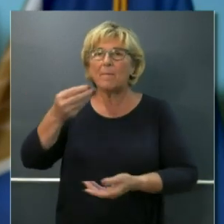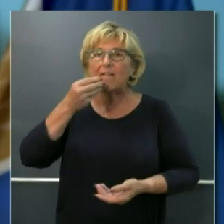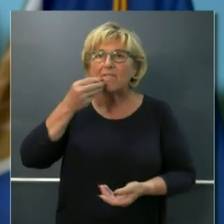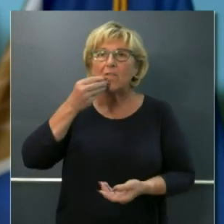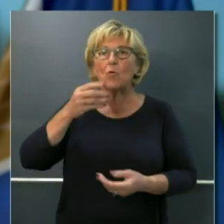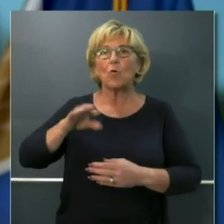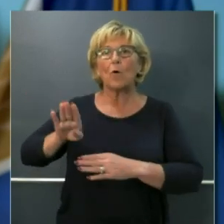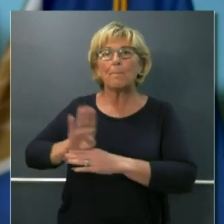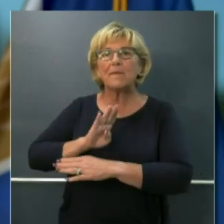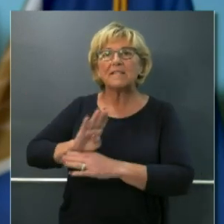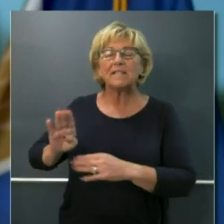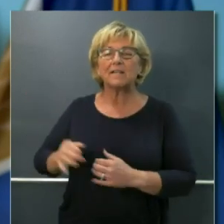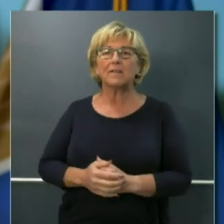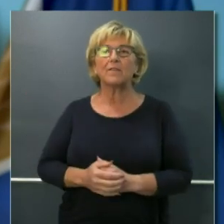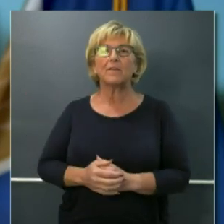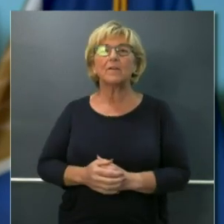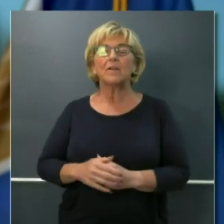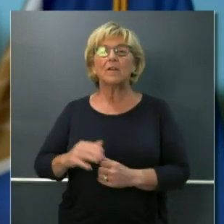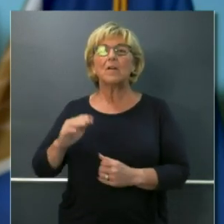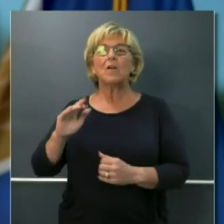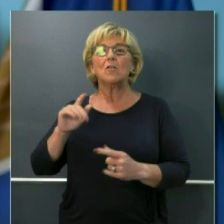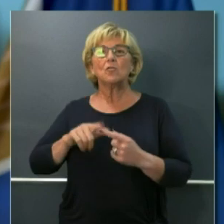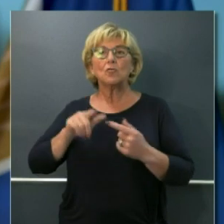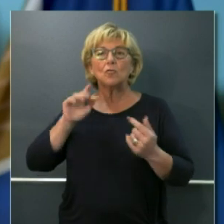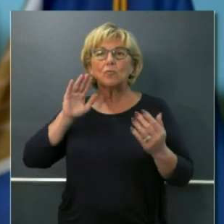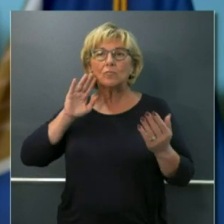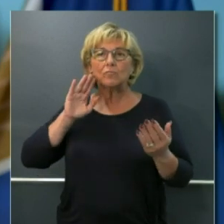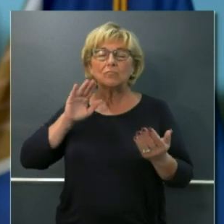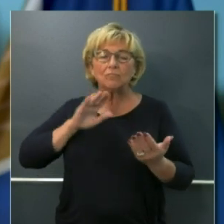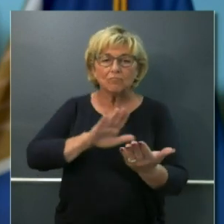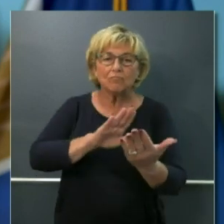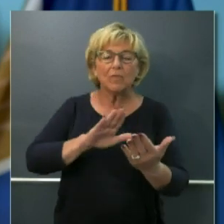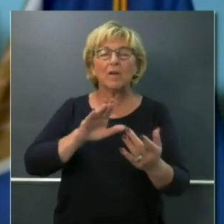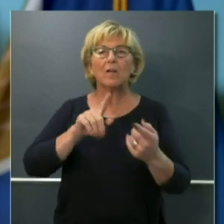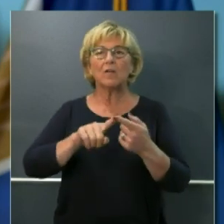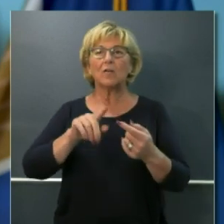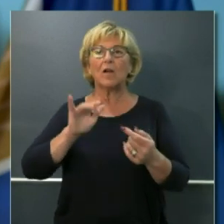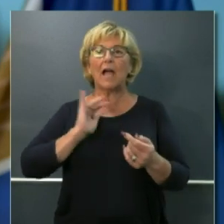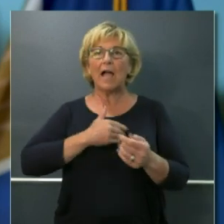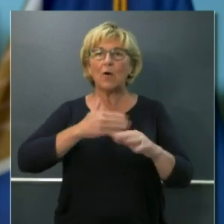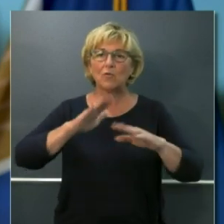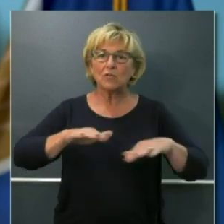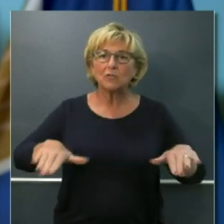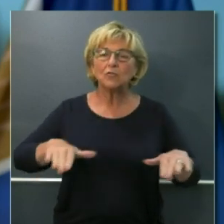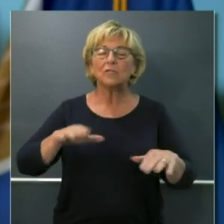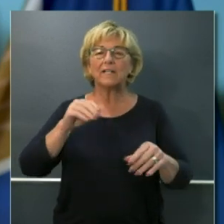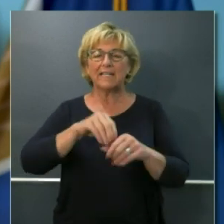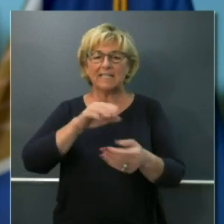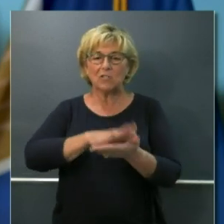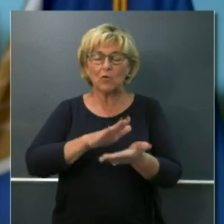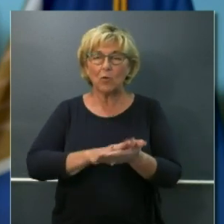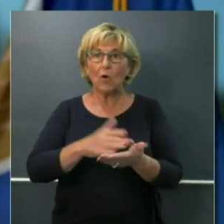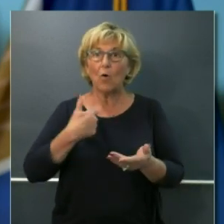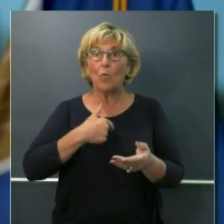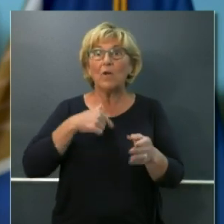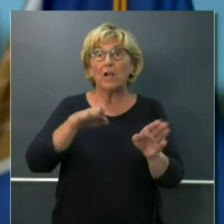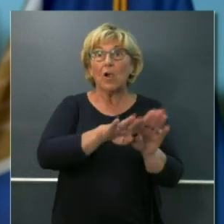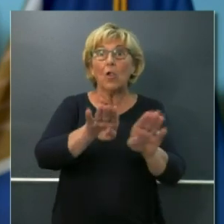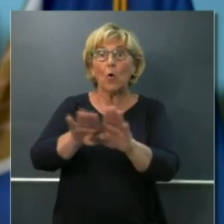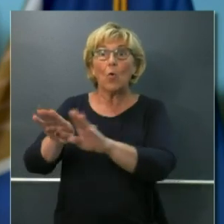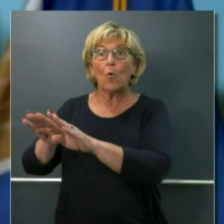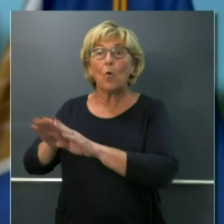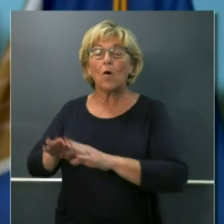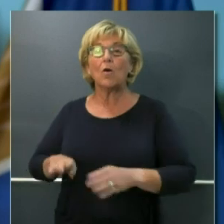around the need to address our kids in schools. We clearly have shut down, people well aware of this.